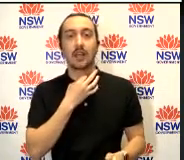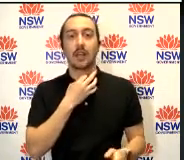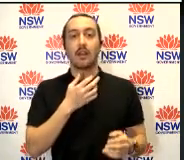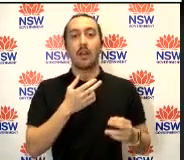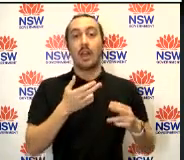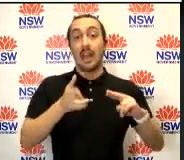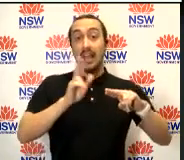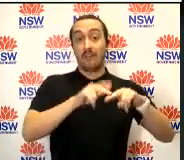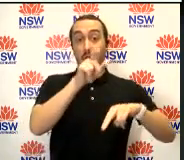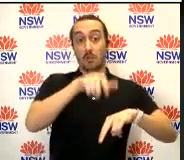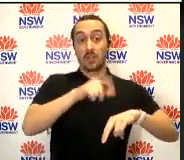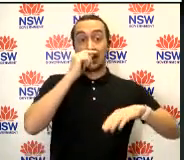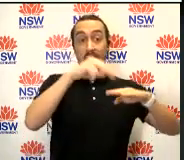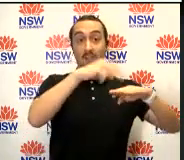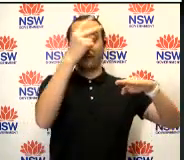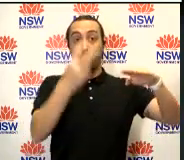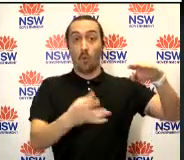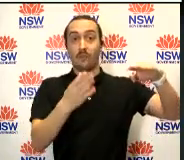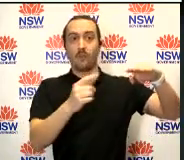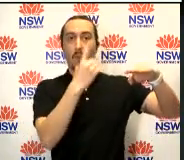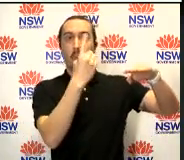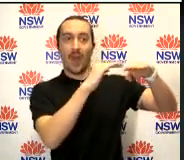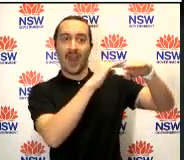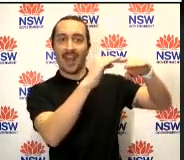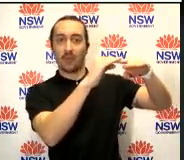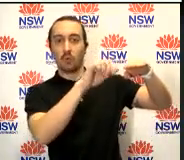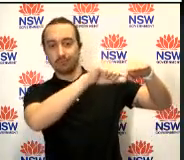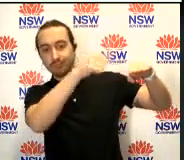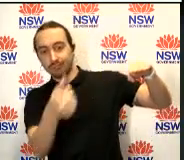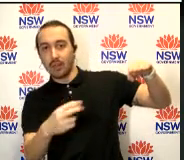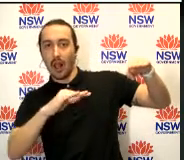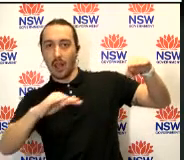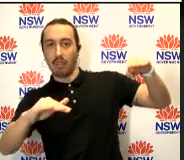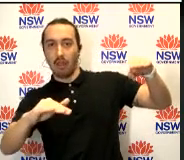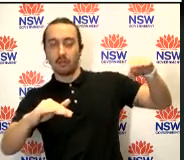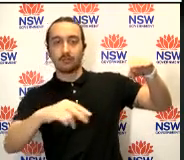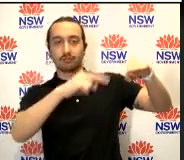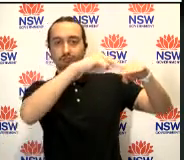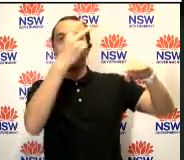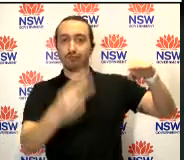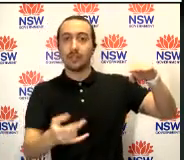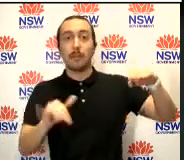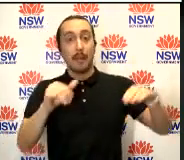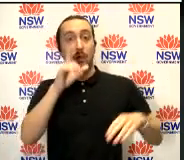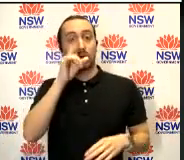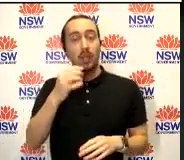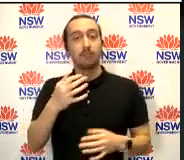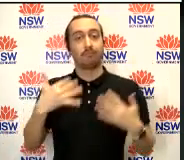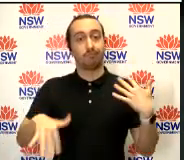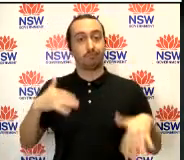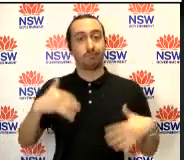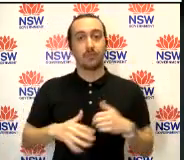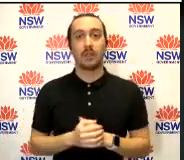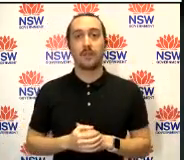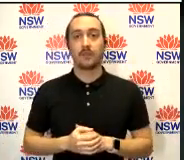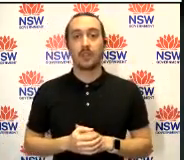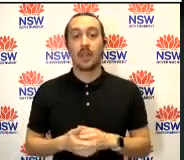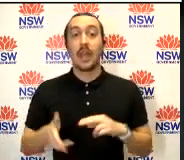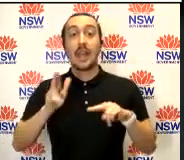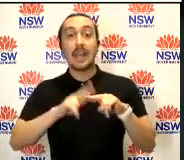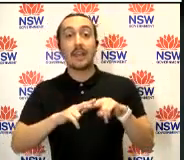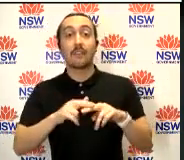level to another that is reasonably likely to cause the injury. In any event, when work involves the risk